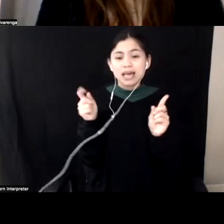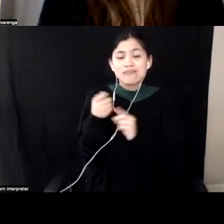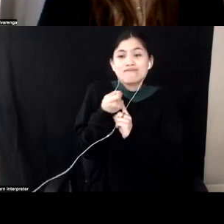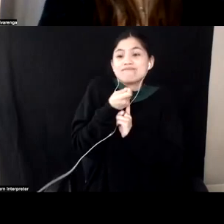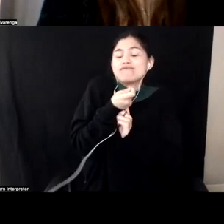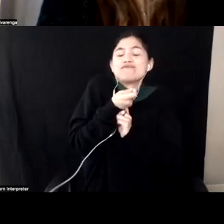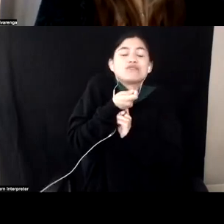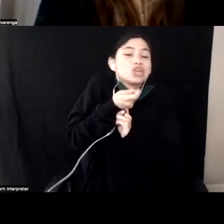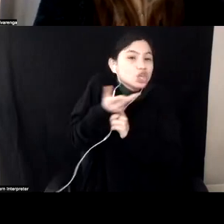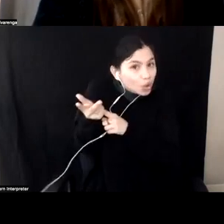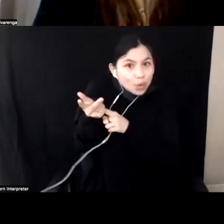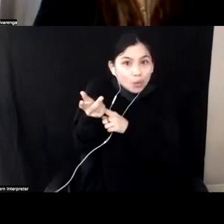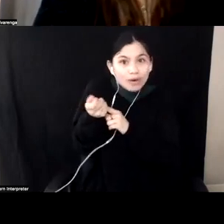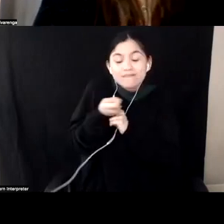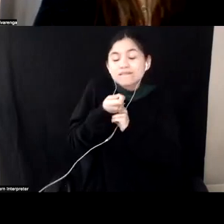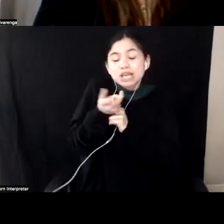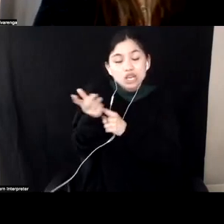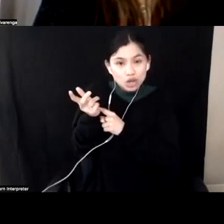few.